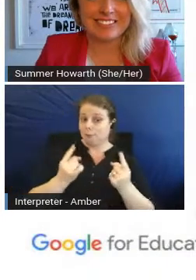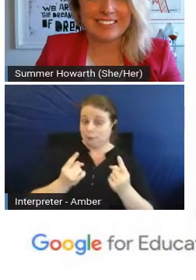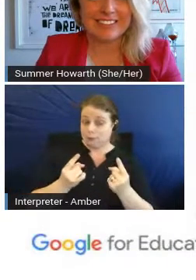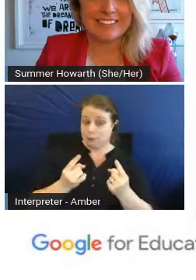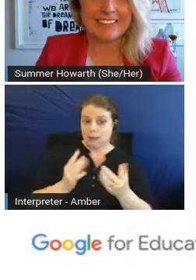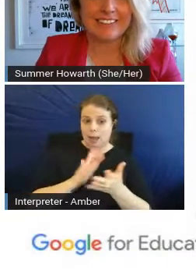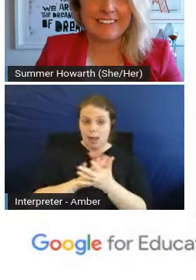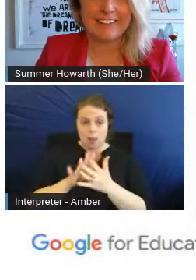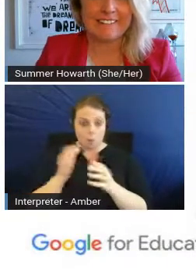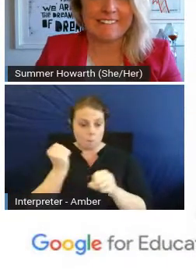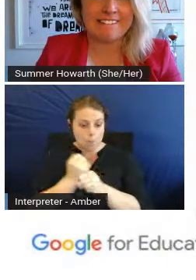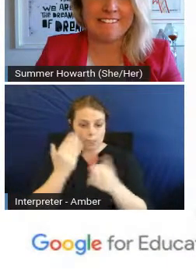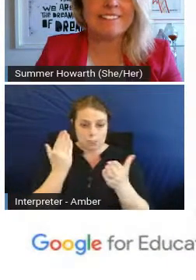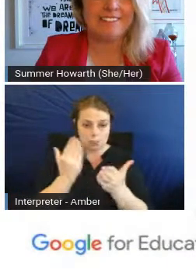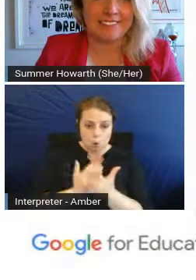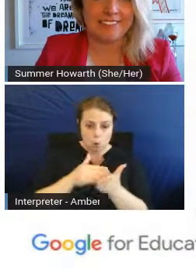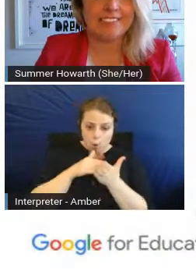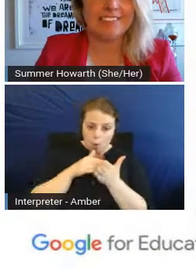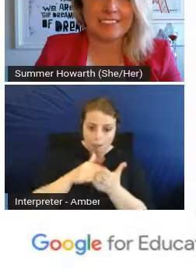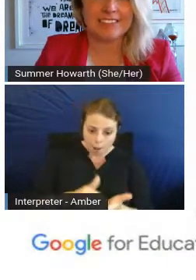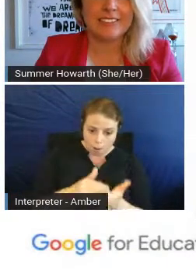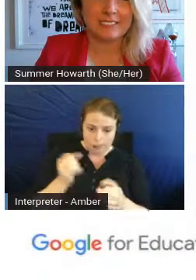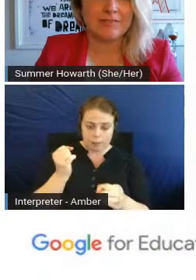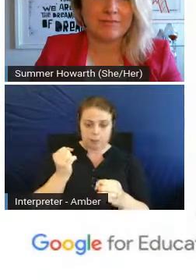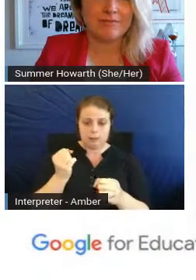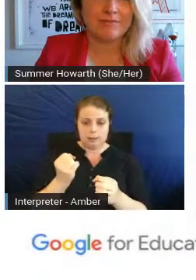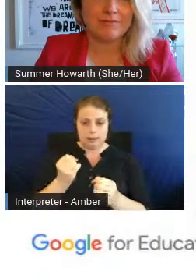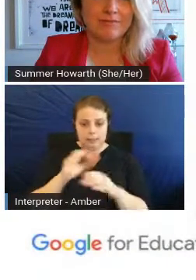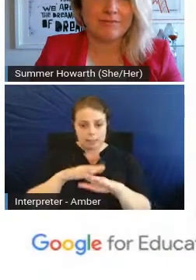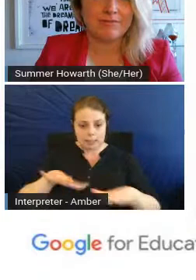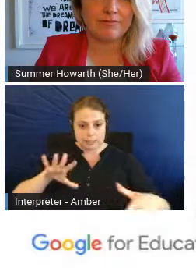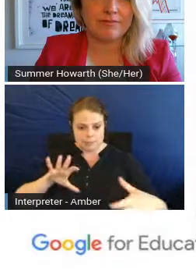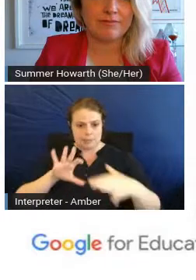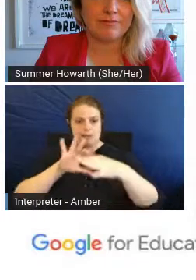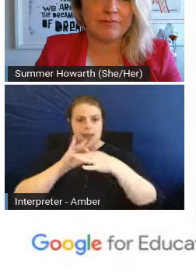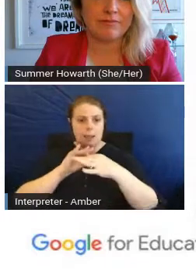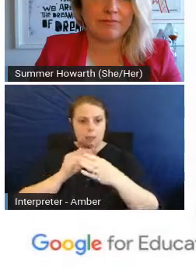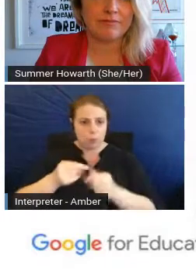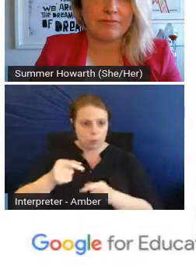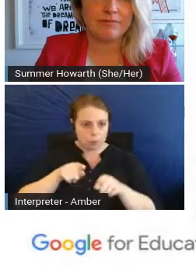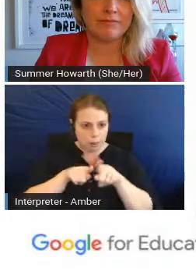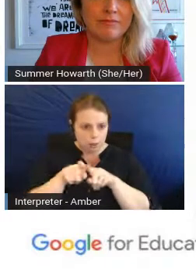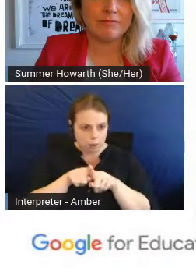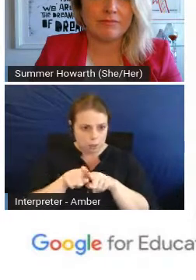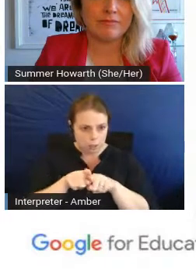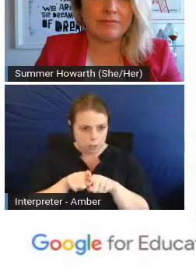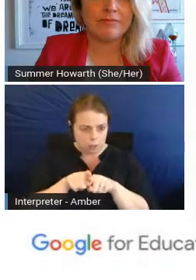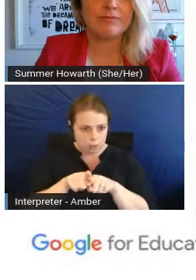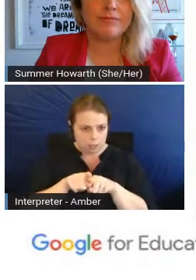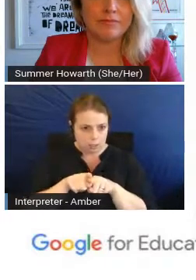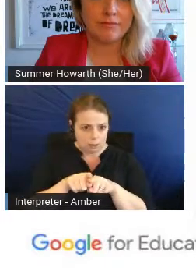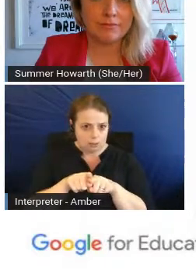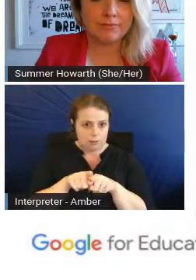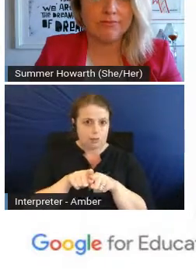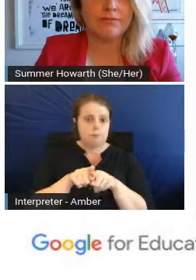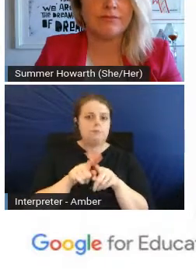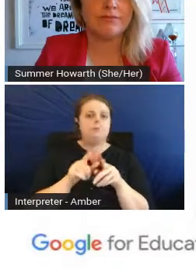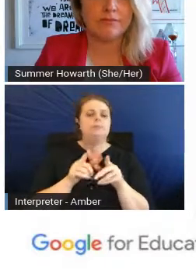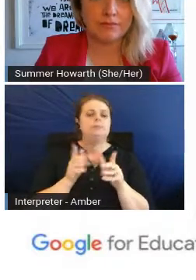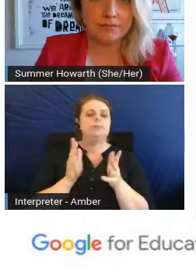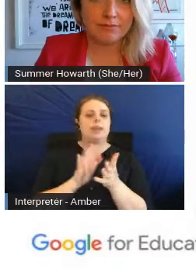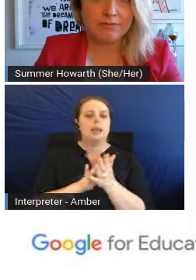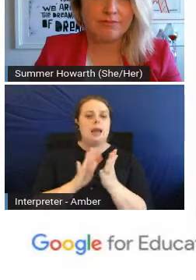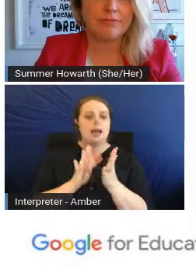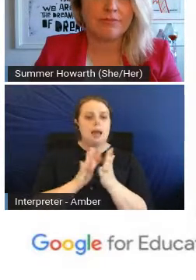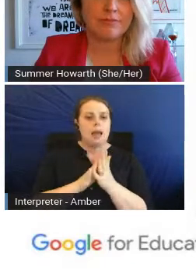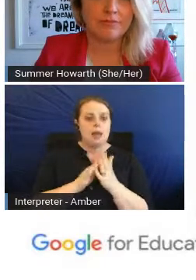make sure that you're helping kids to connect to the learning, and how do you we talk about interleaving, so how do you kind of space learning out, and